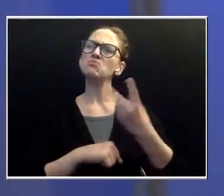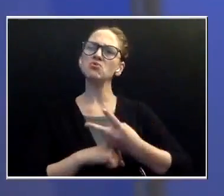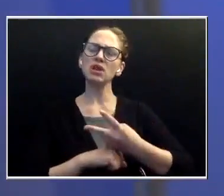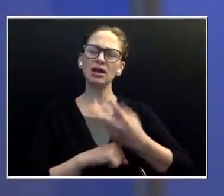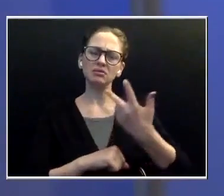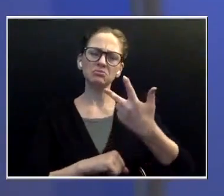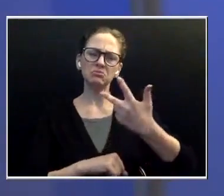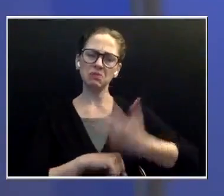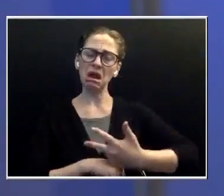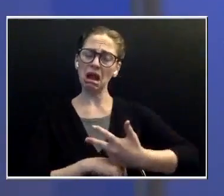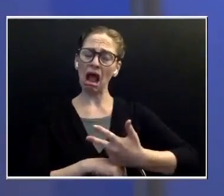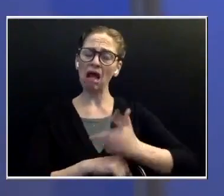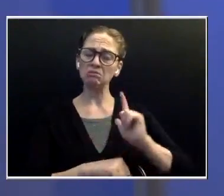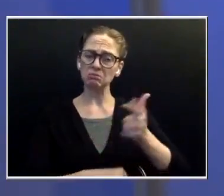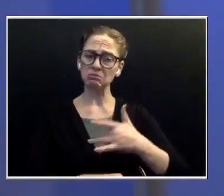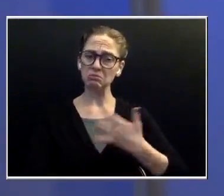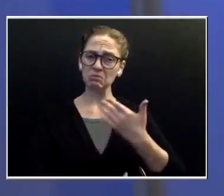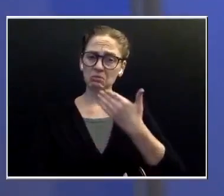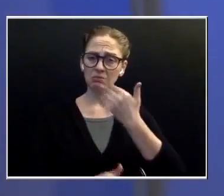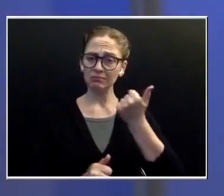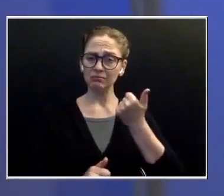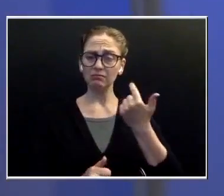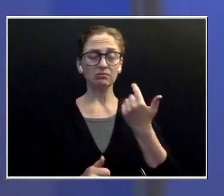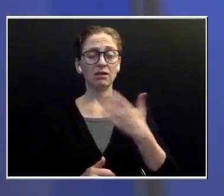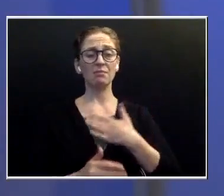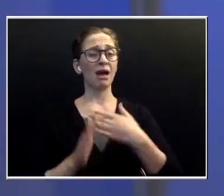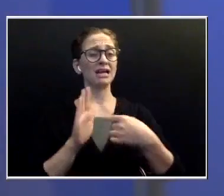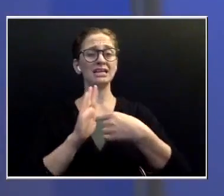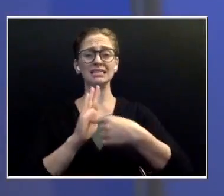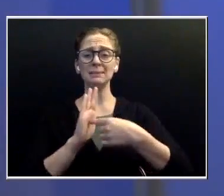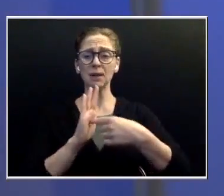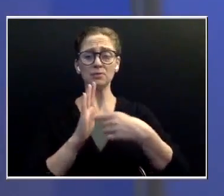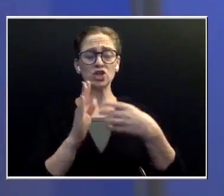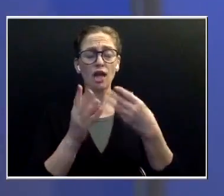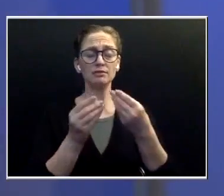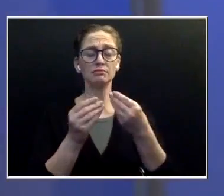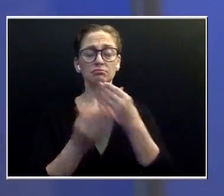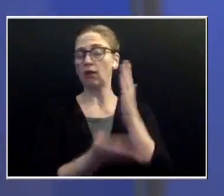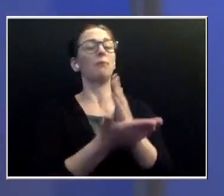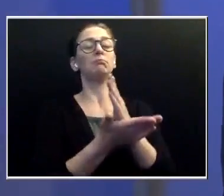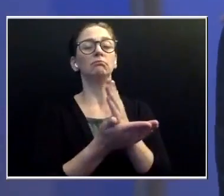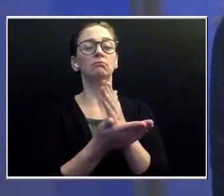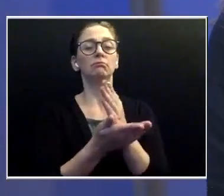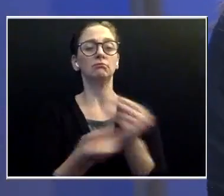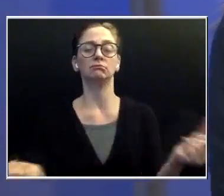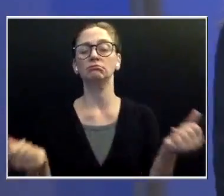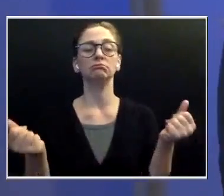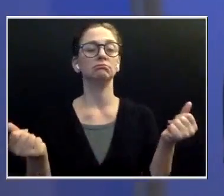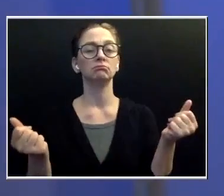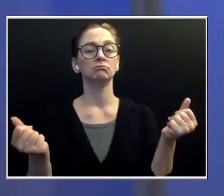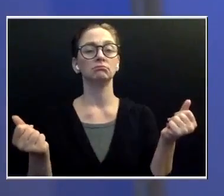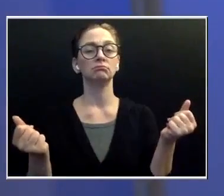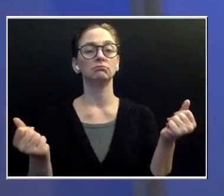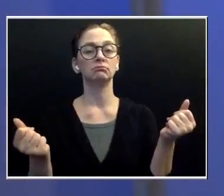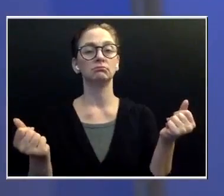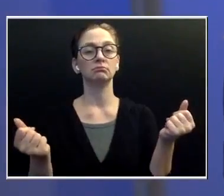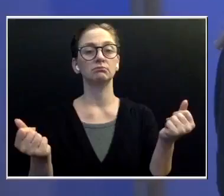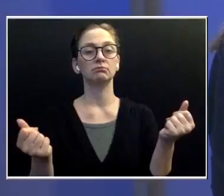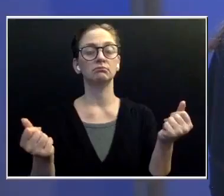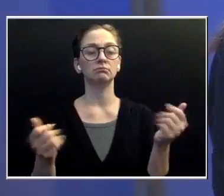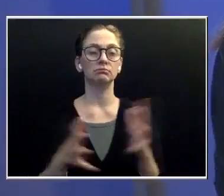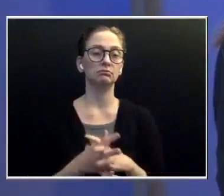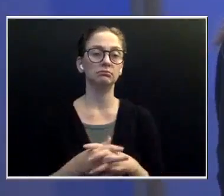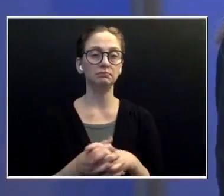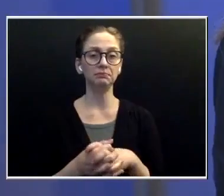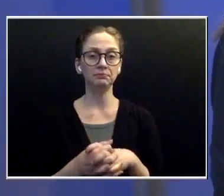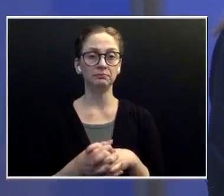I just stopped having symptoms. It was more as in having less symptoms,